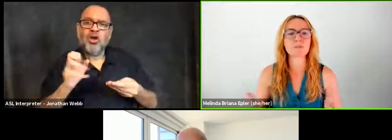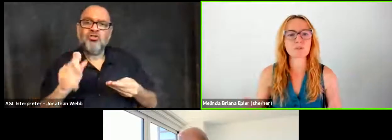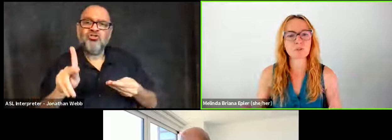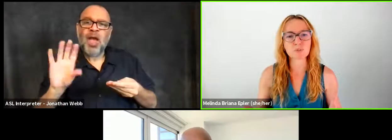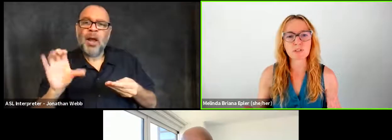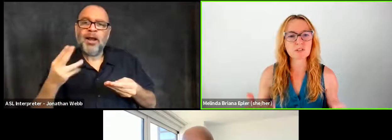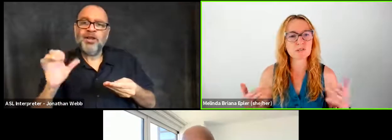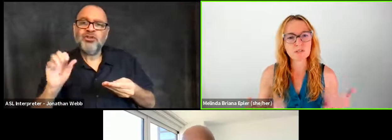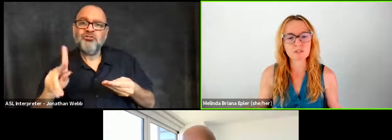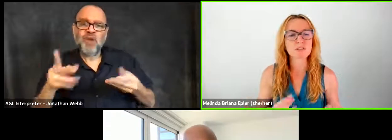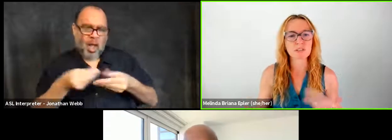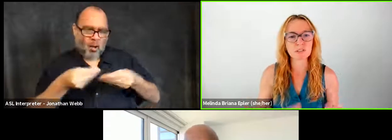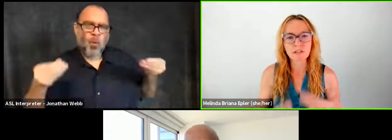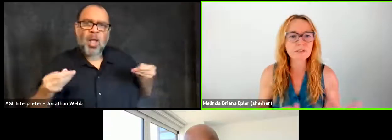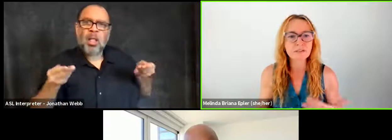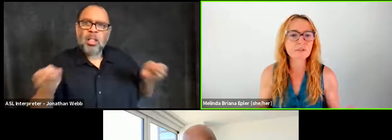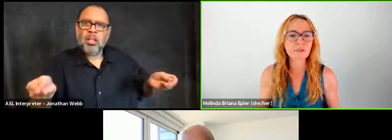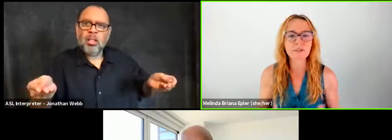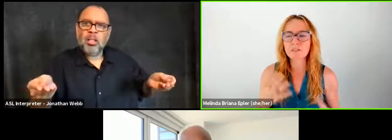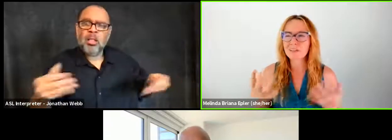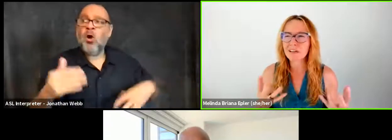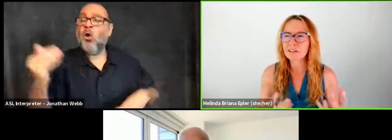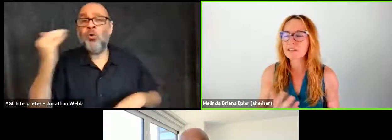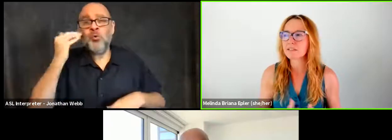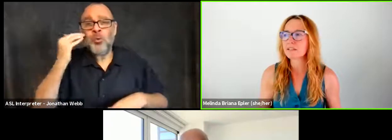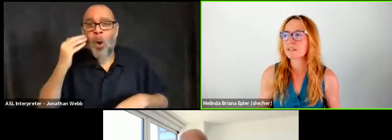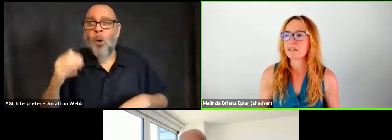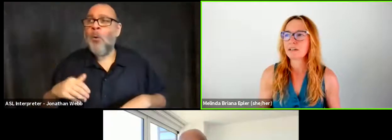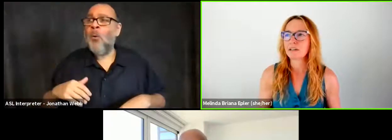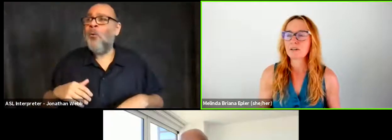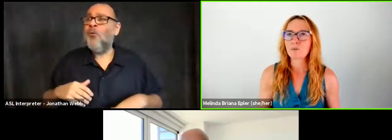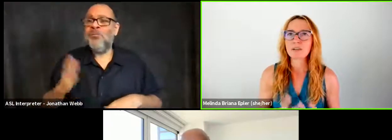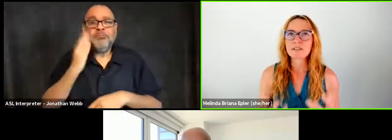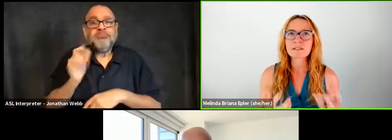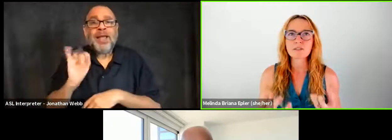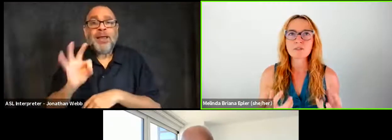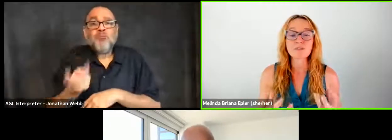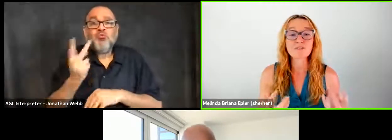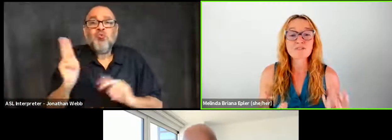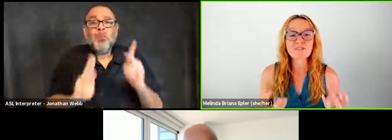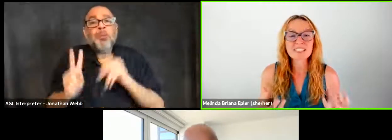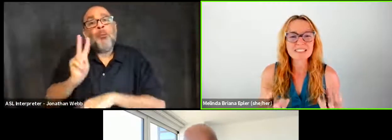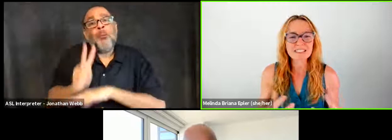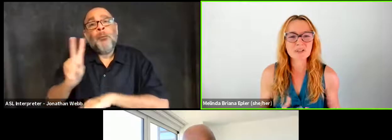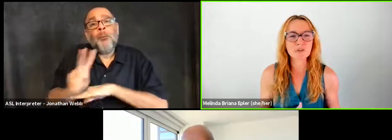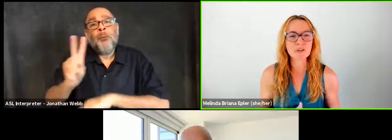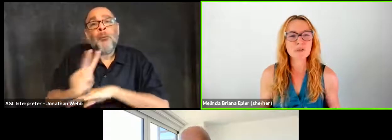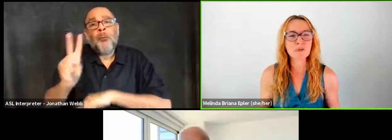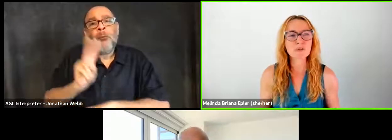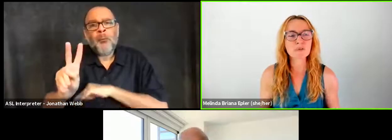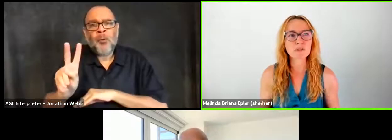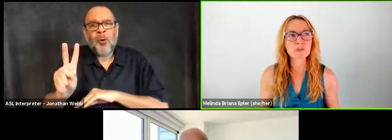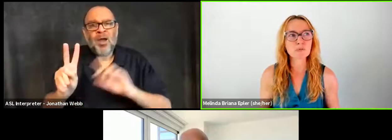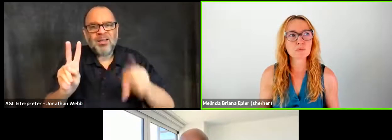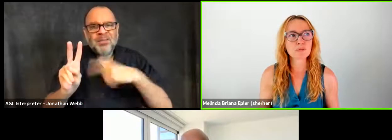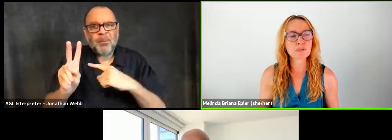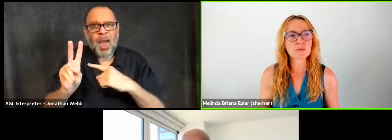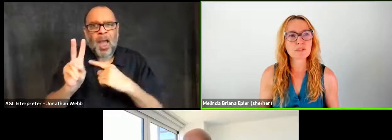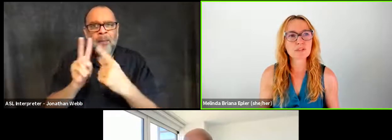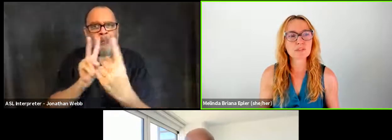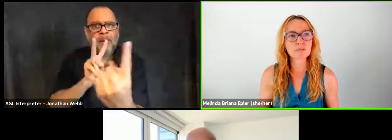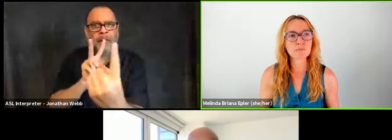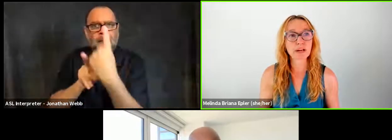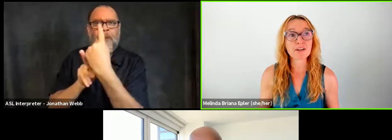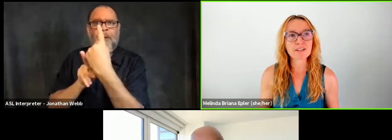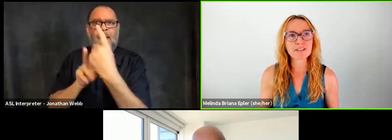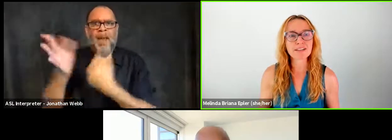go in between you. There's just like a lot of little things and a lot of little ways that you can feel it. I mean, I remember when we first